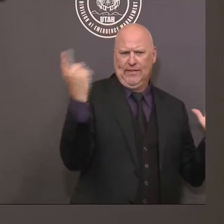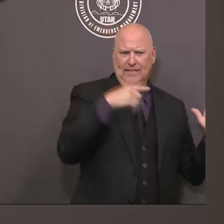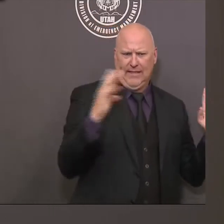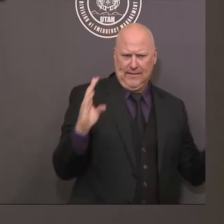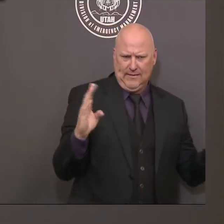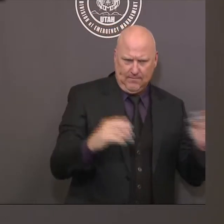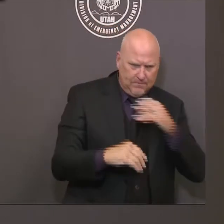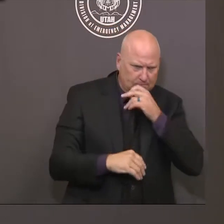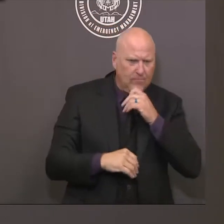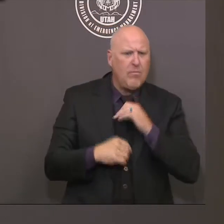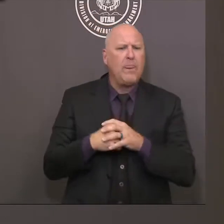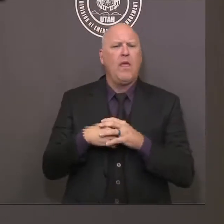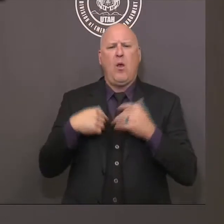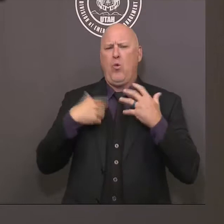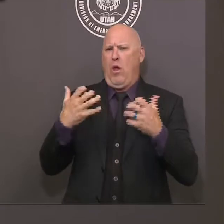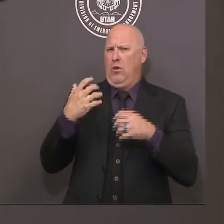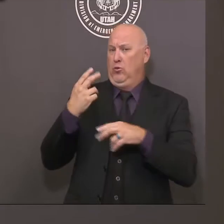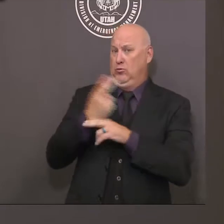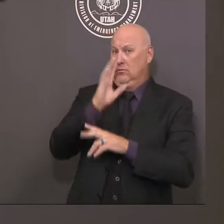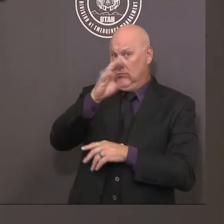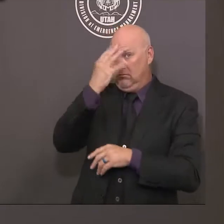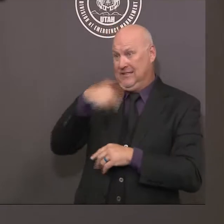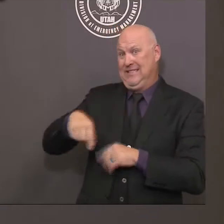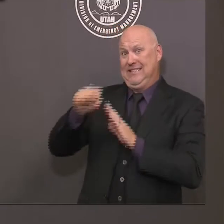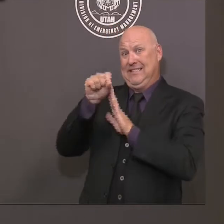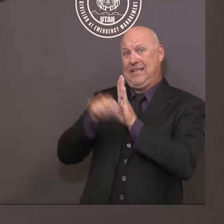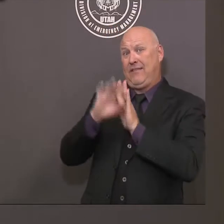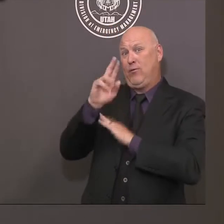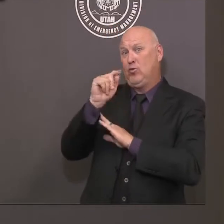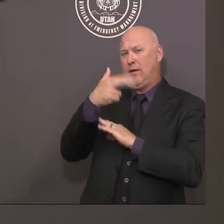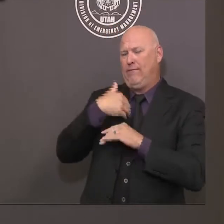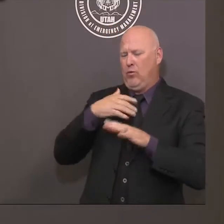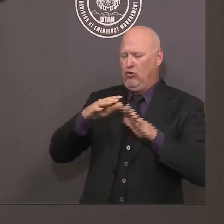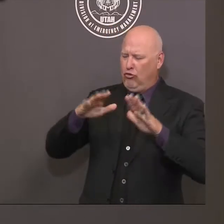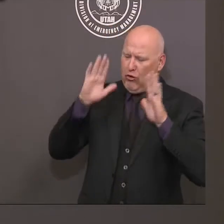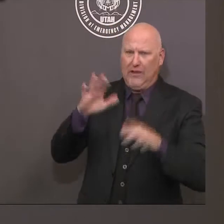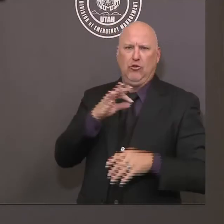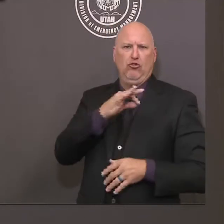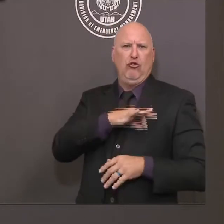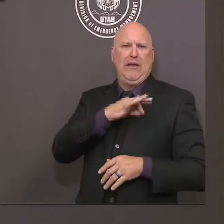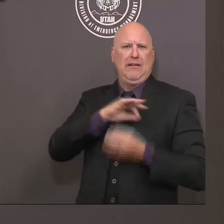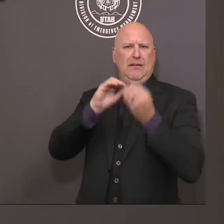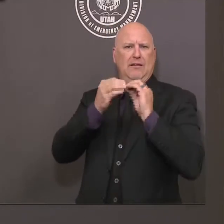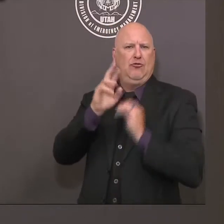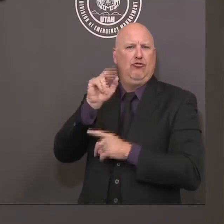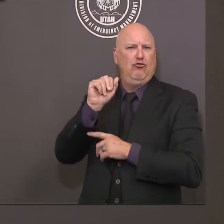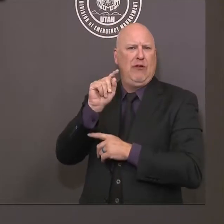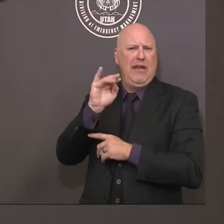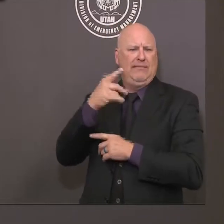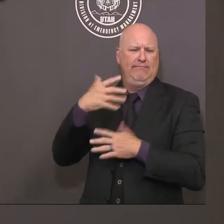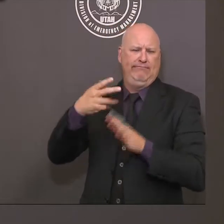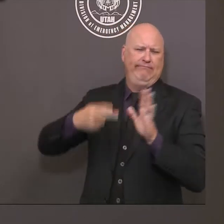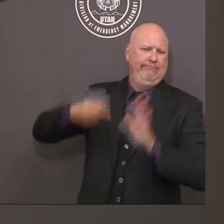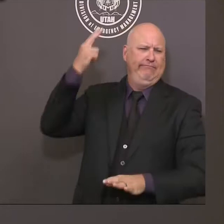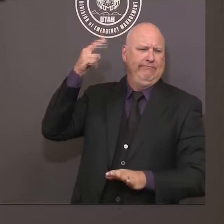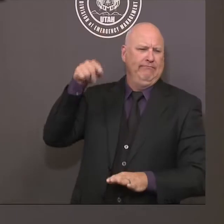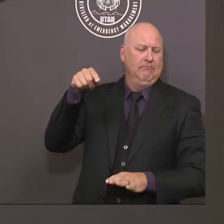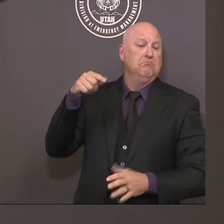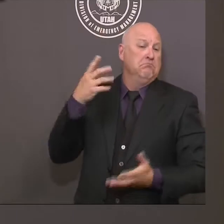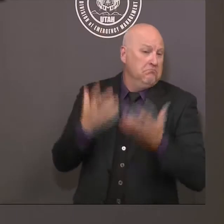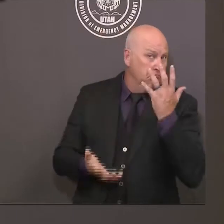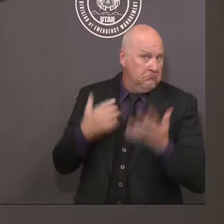and to invest in our communities. Think about bonding for transit or roads or water or